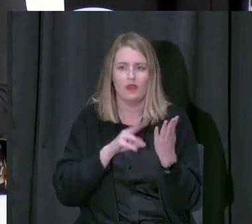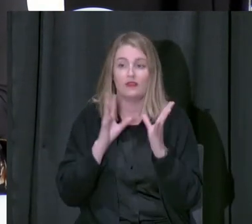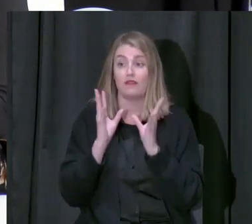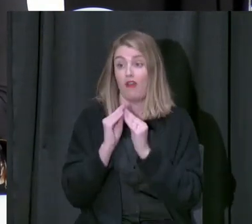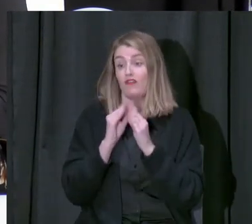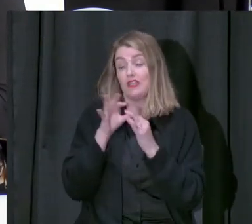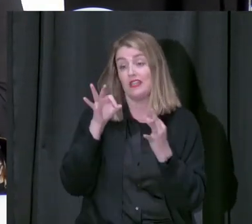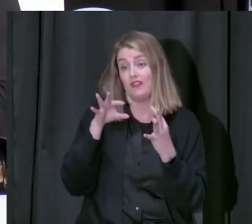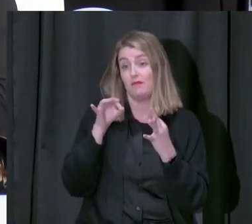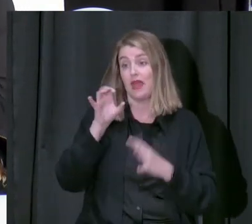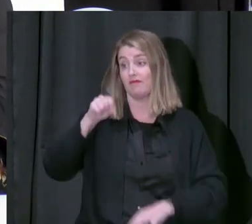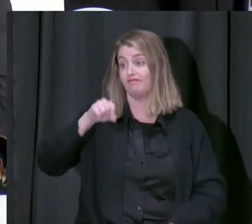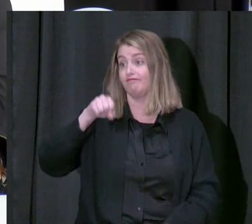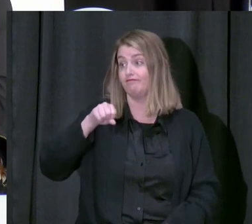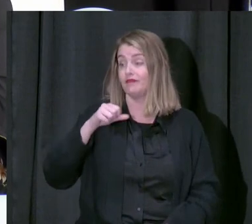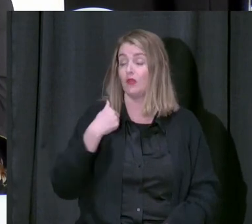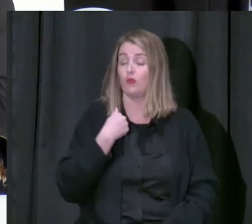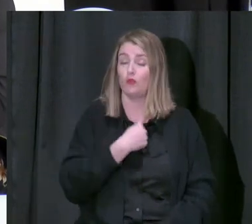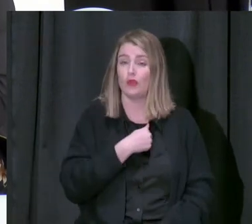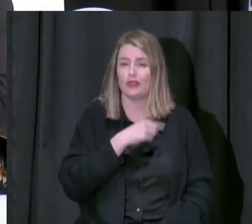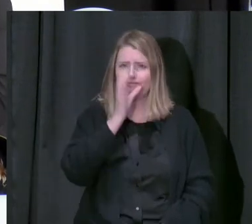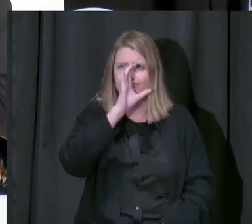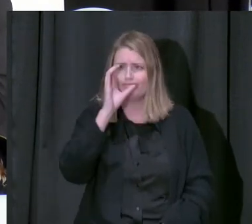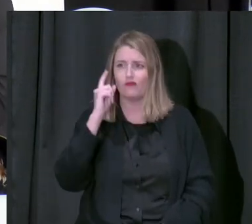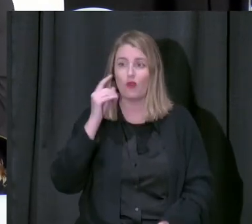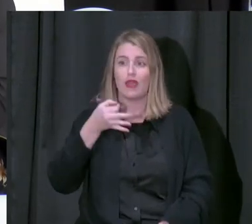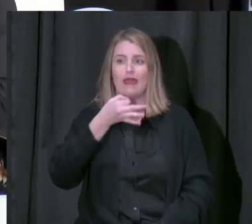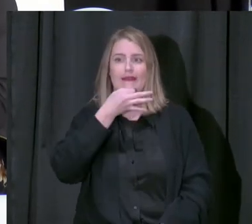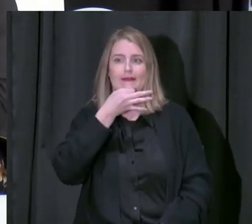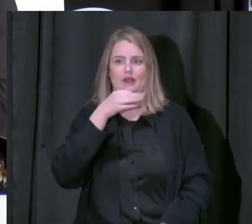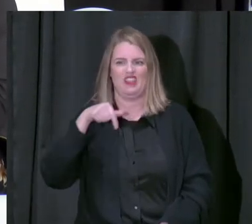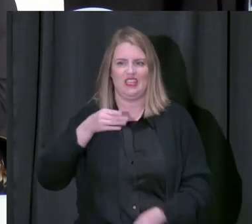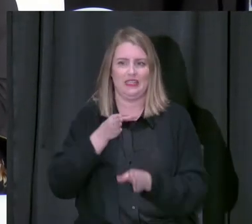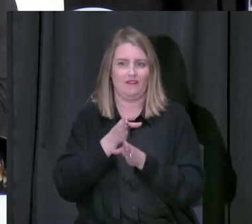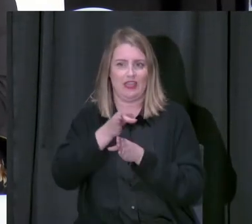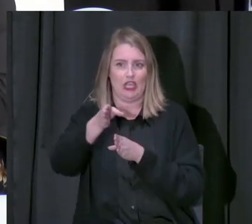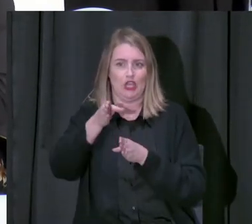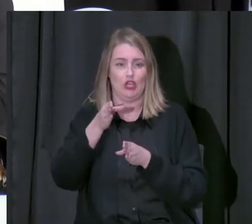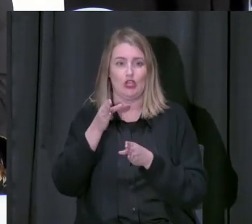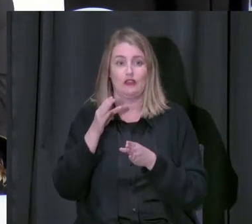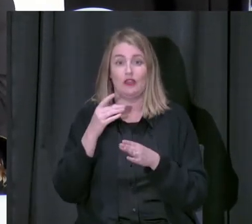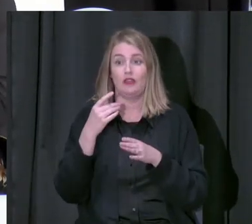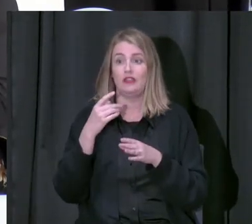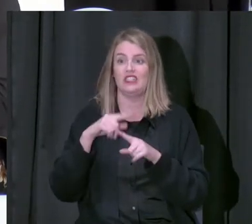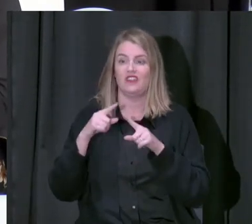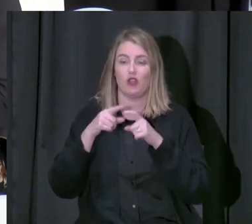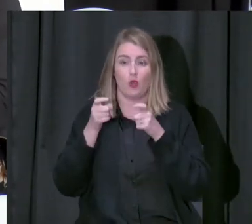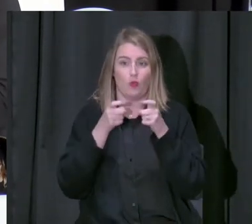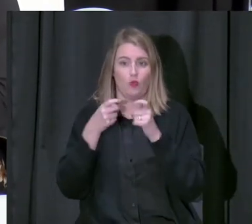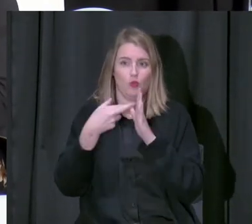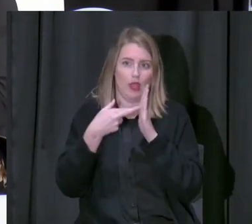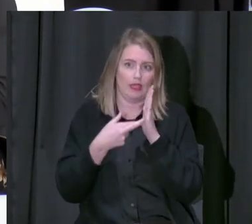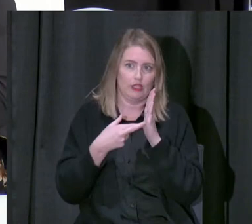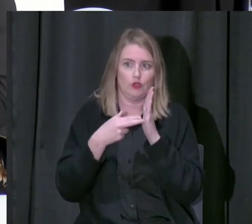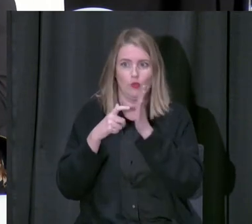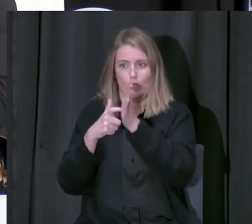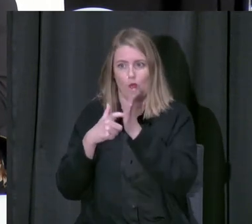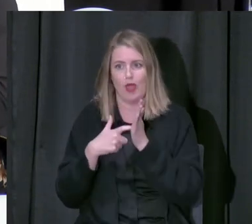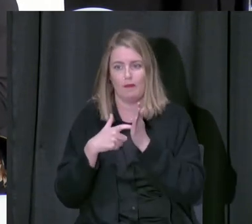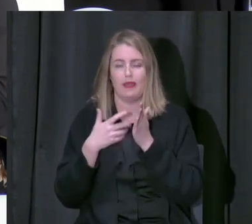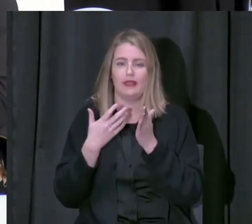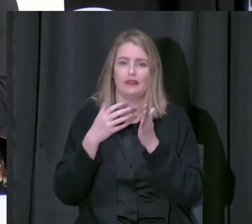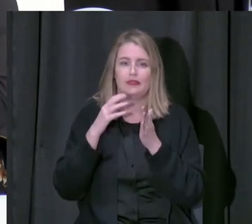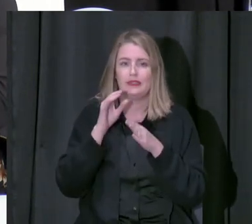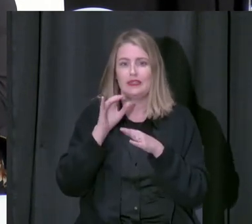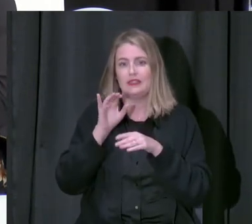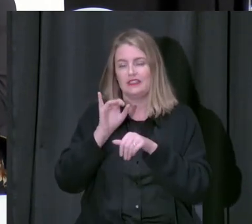conference feedback. We look to experts in the field. We look at regulatory requirements. We look at